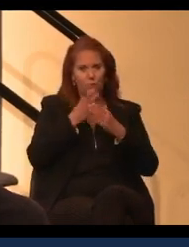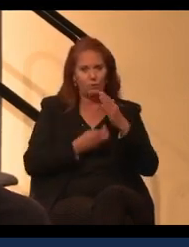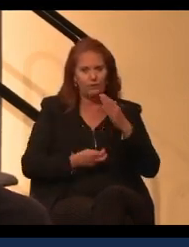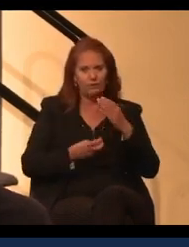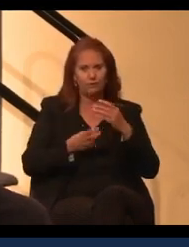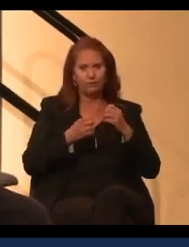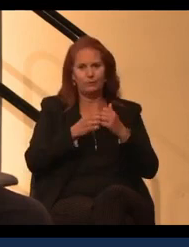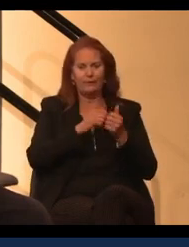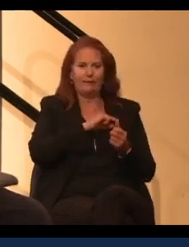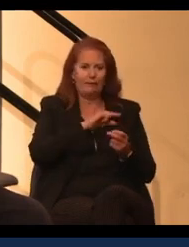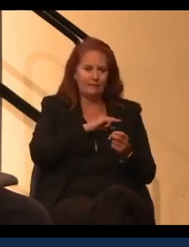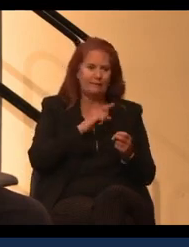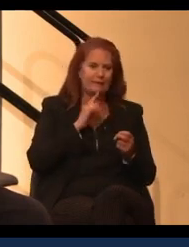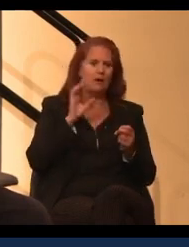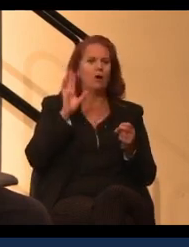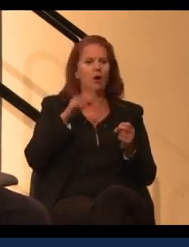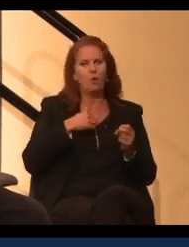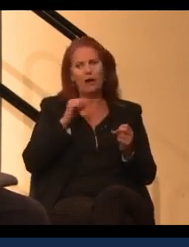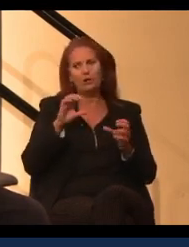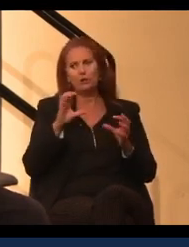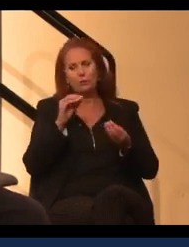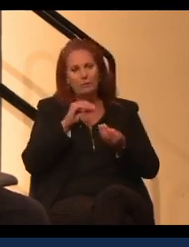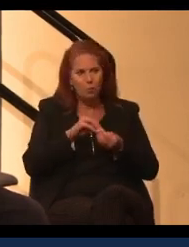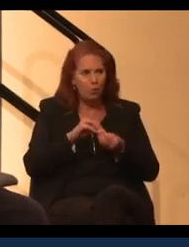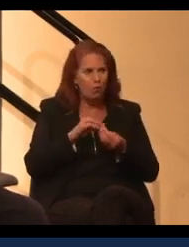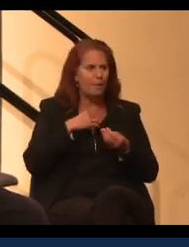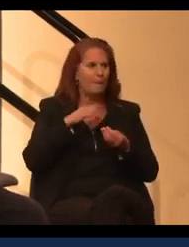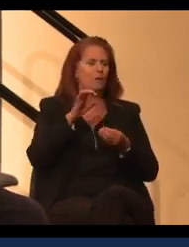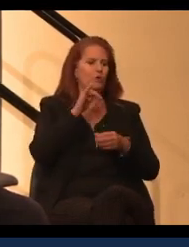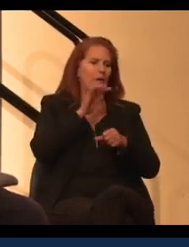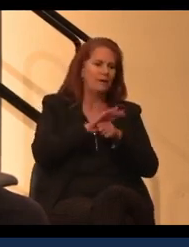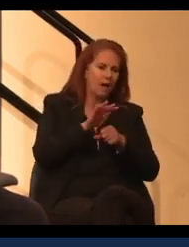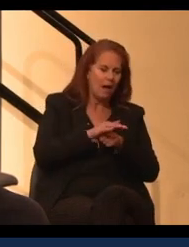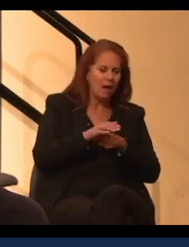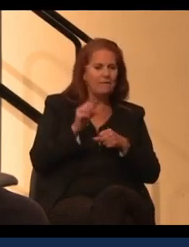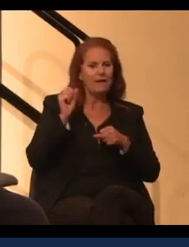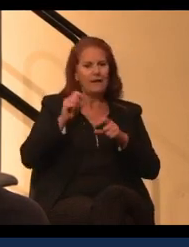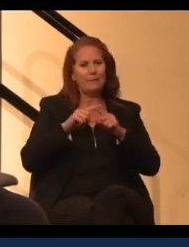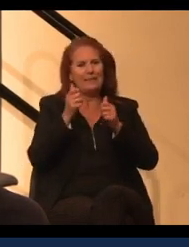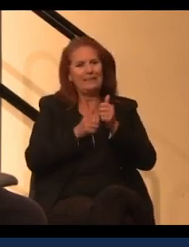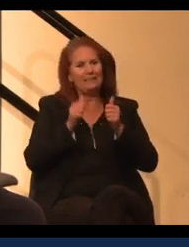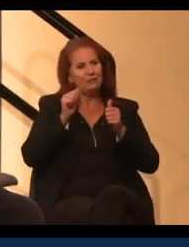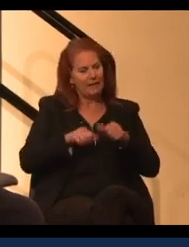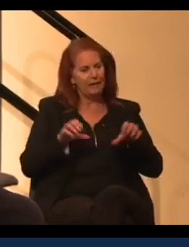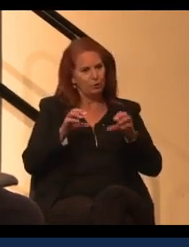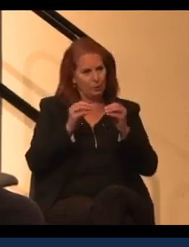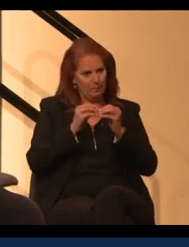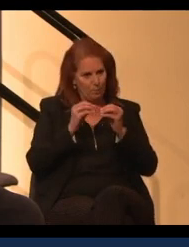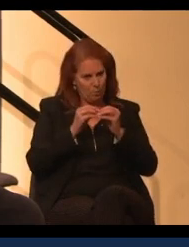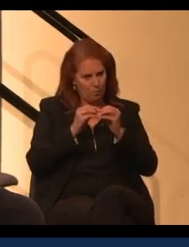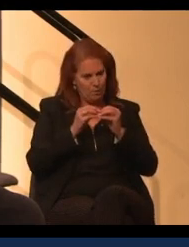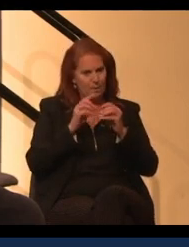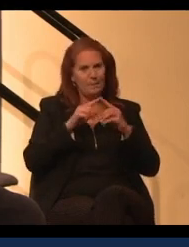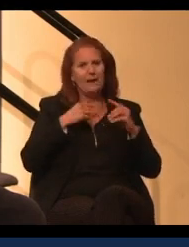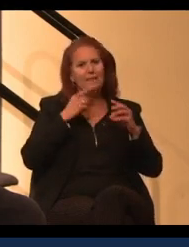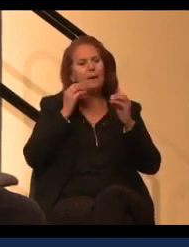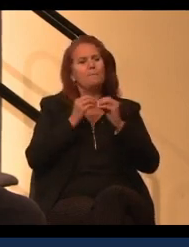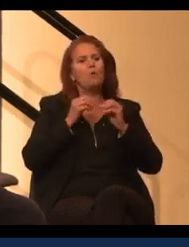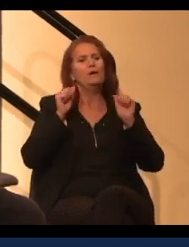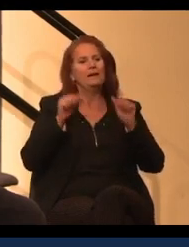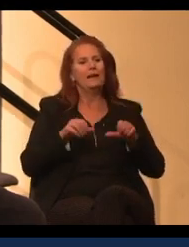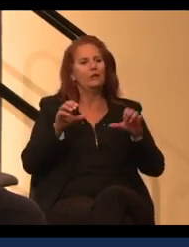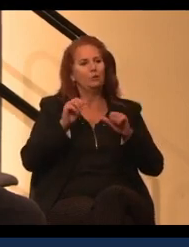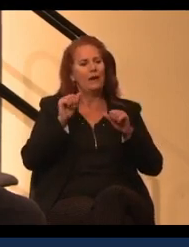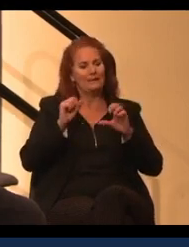with a guilt trip thinking, oh, I could do more, I don't do enough, and yeah, we can each do more. But I think there's more that we can do